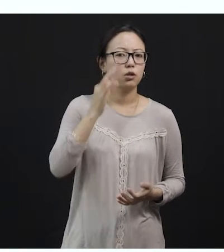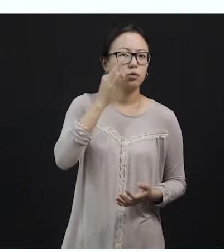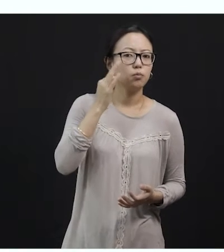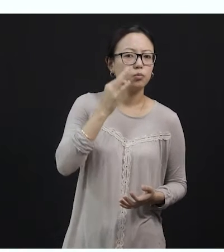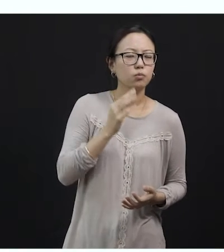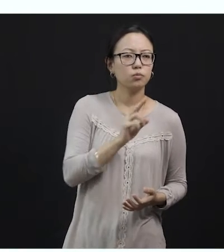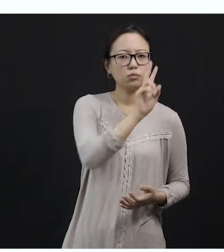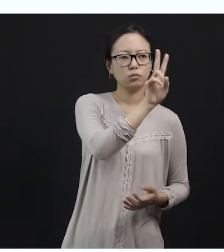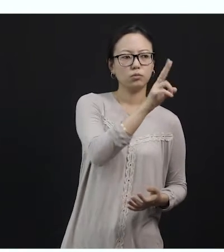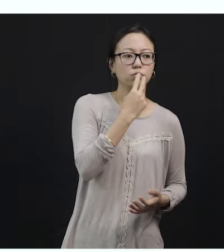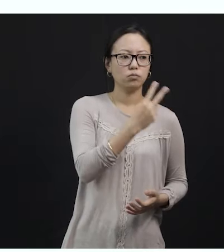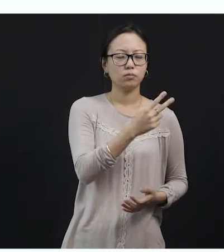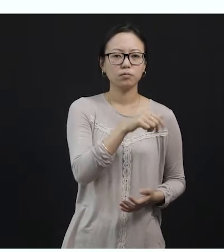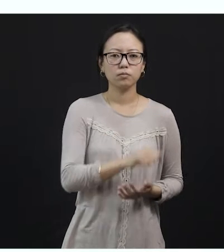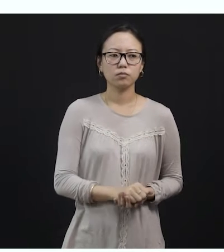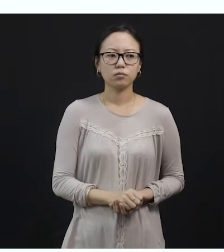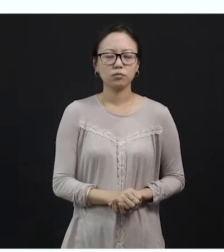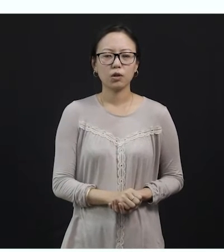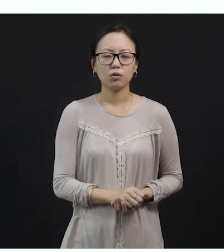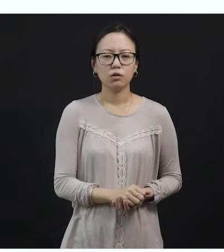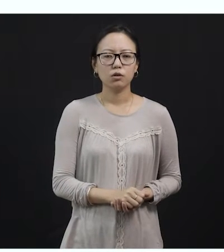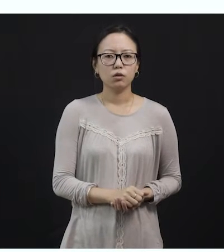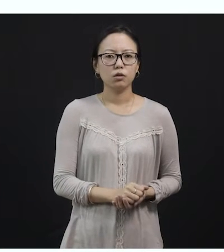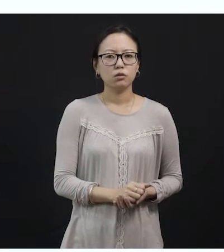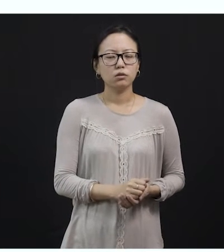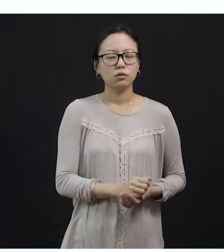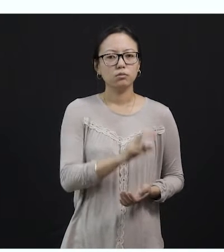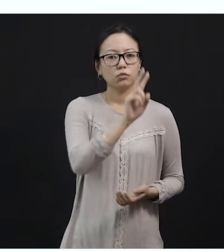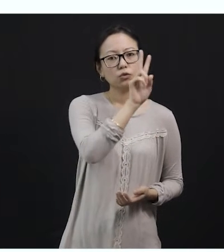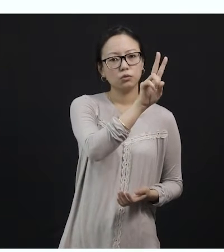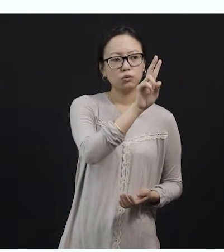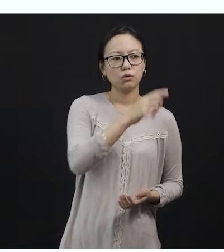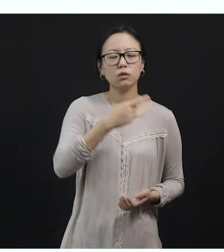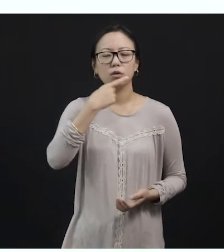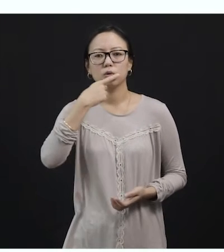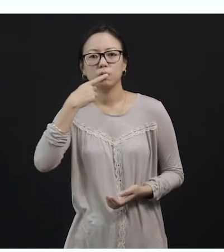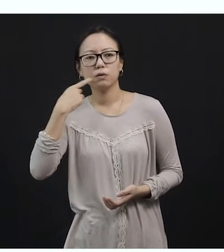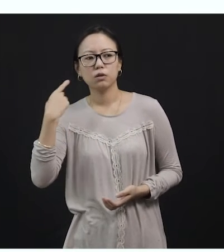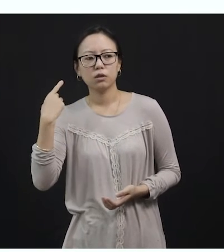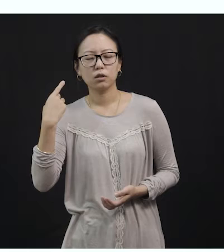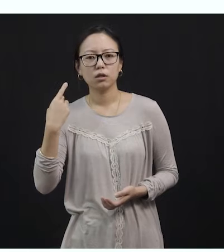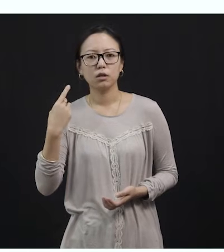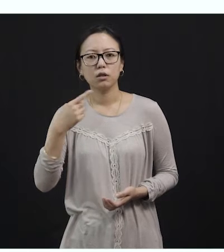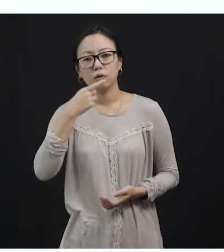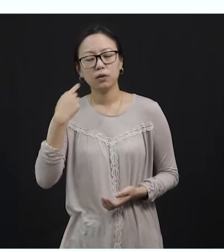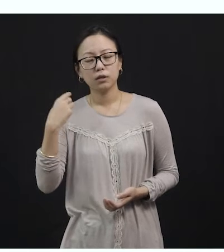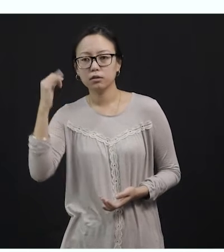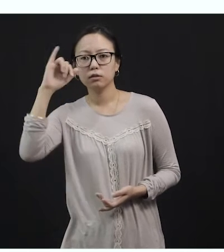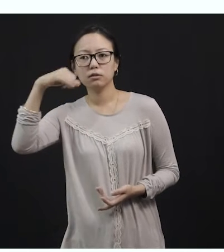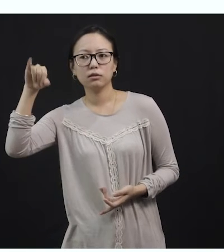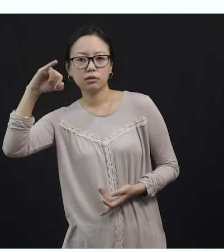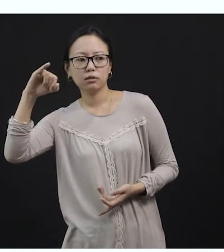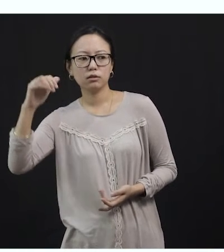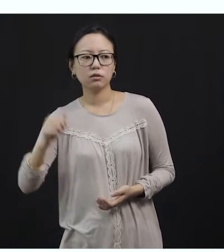2 blue strips. So this is 2. And in the red strips, we can see 6 of them. So